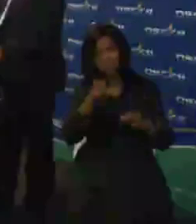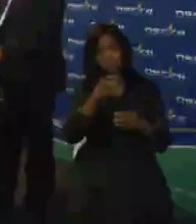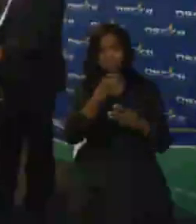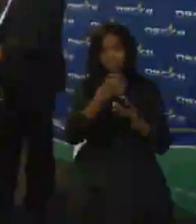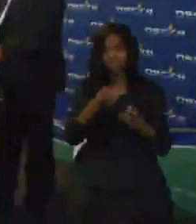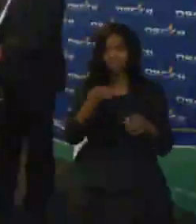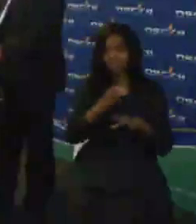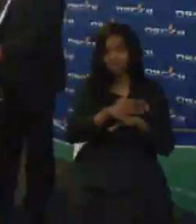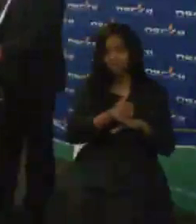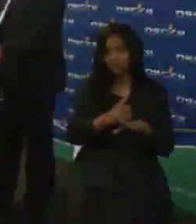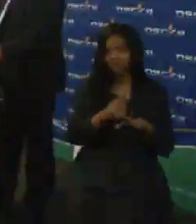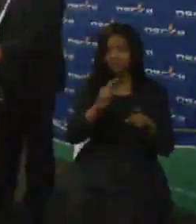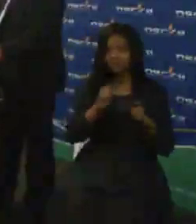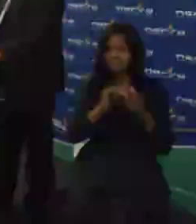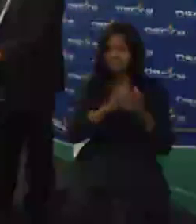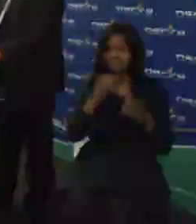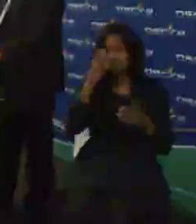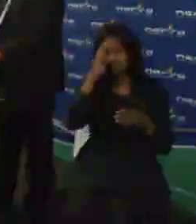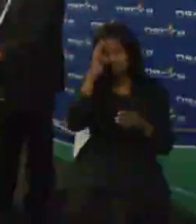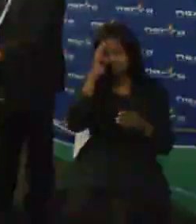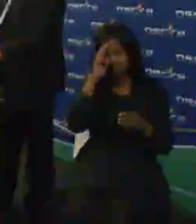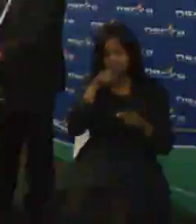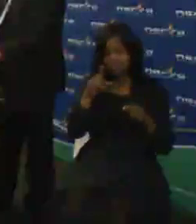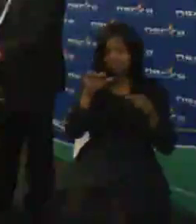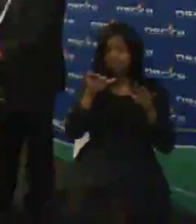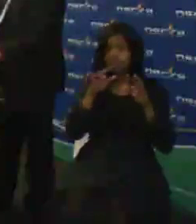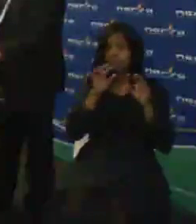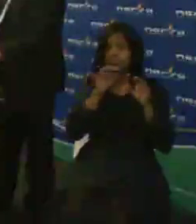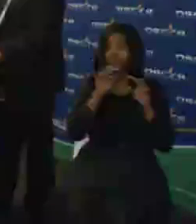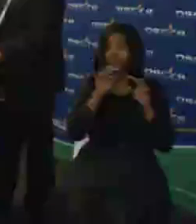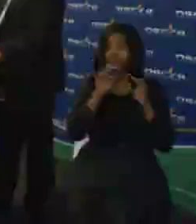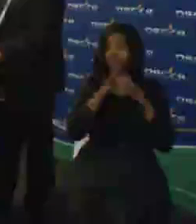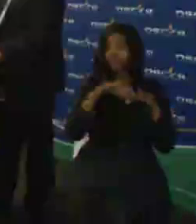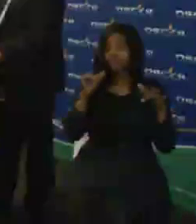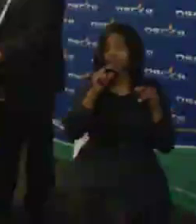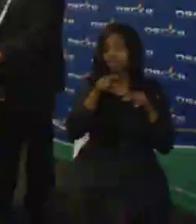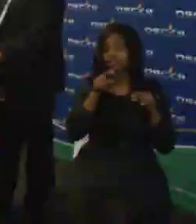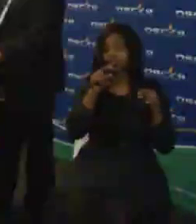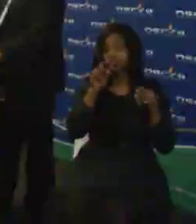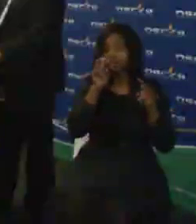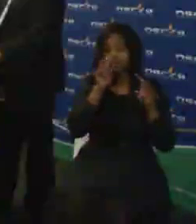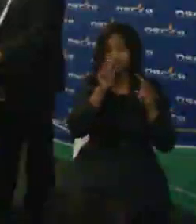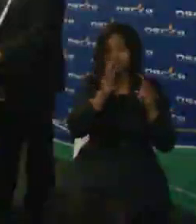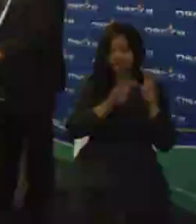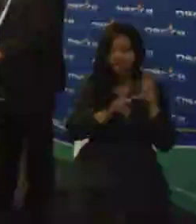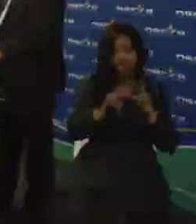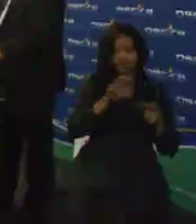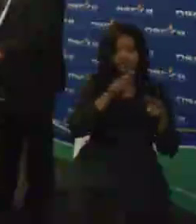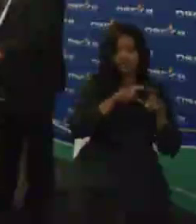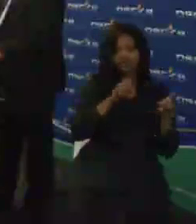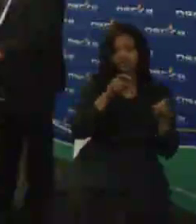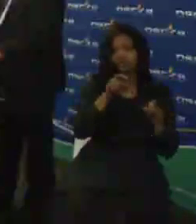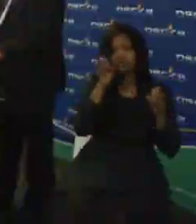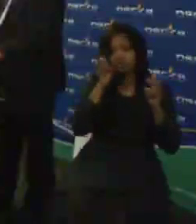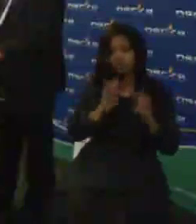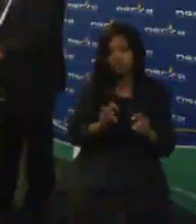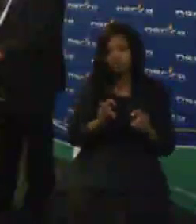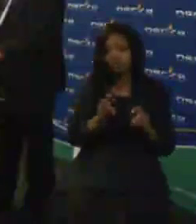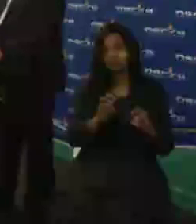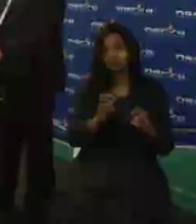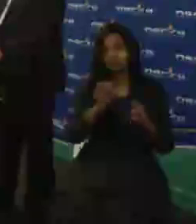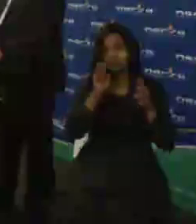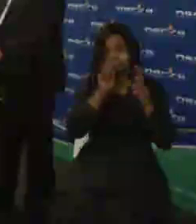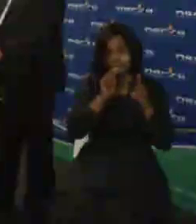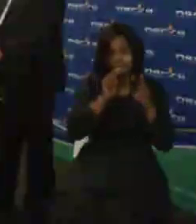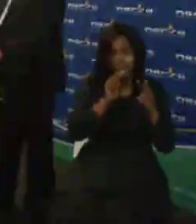base. Just to remind the audience that the valuation from Eskom's perspective is done by